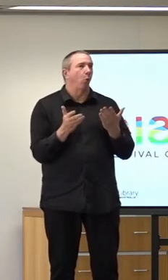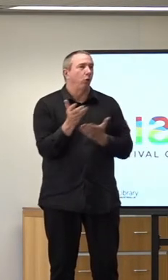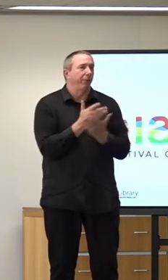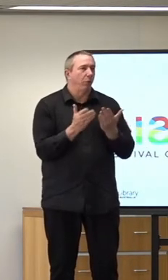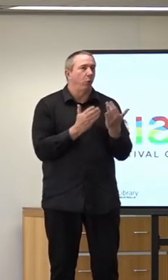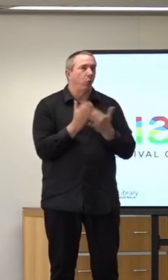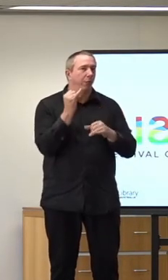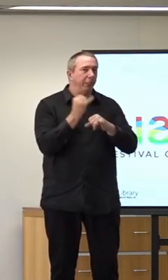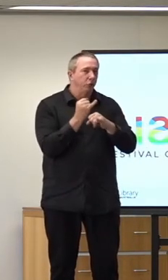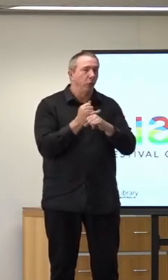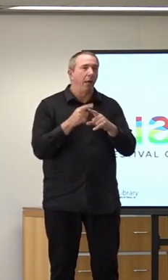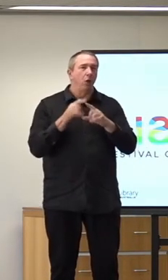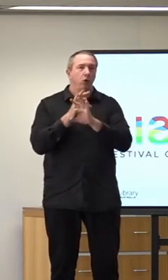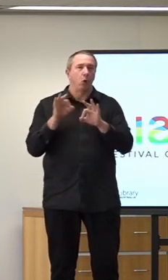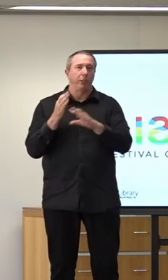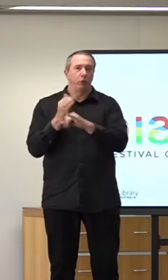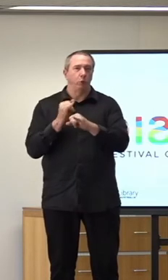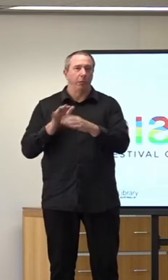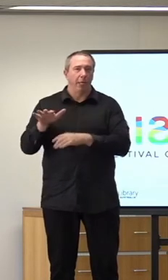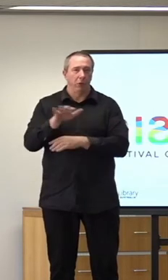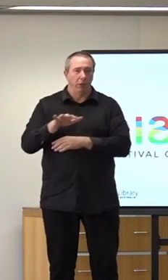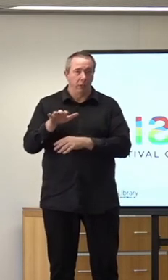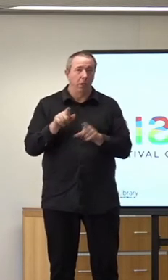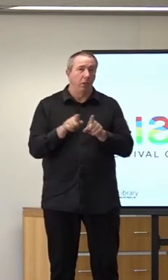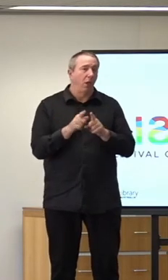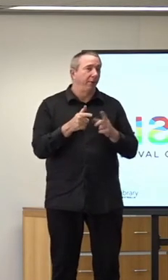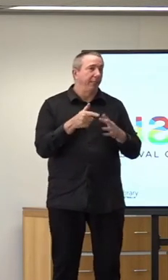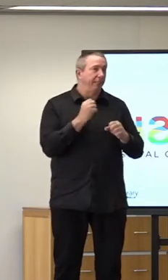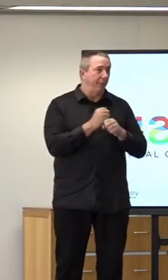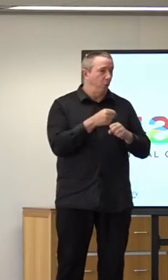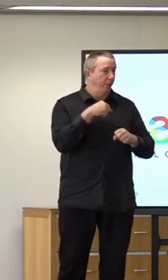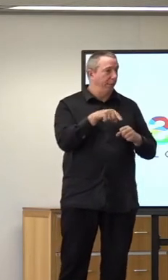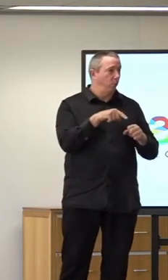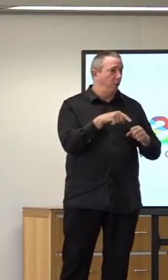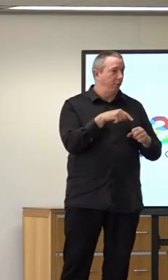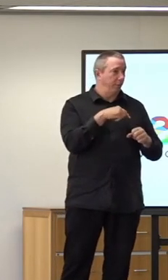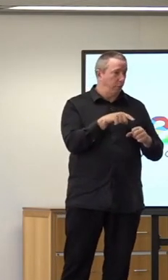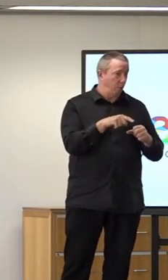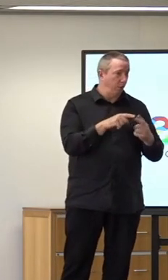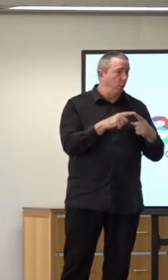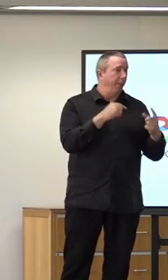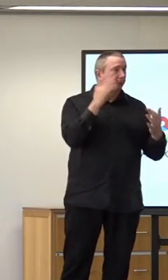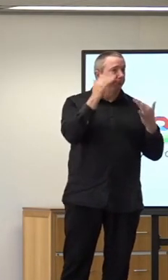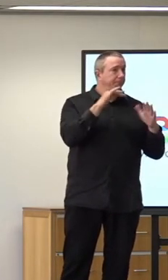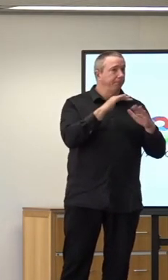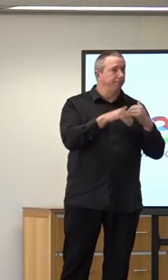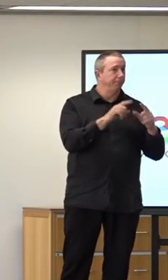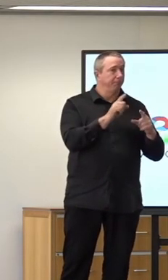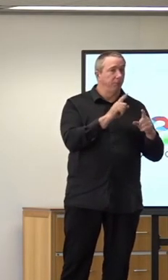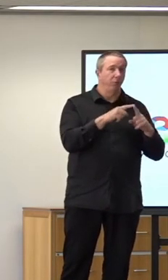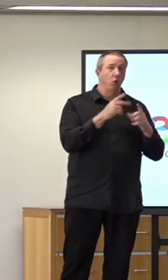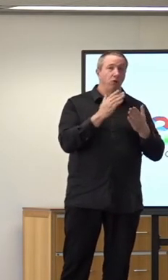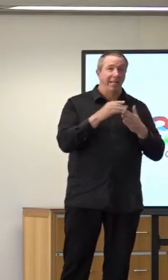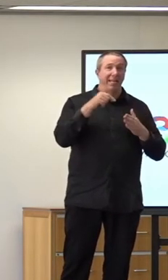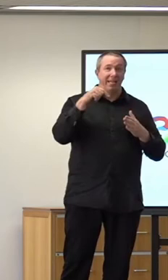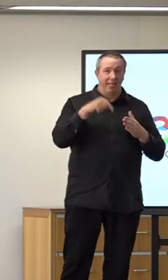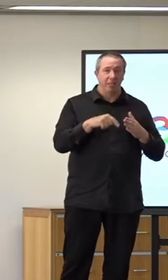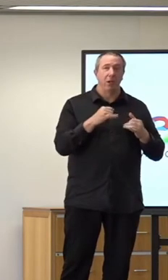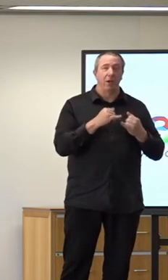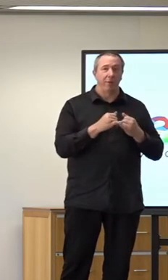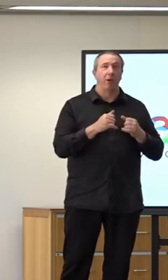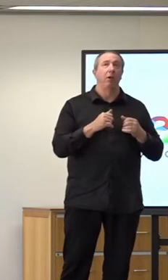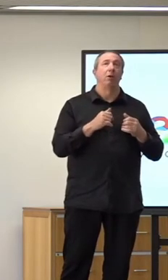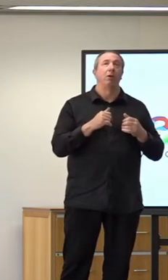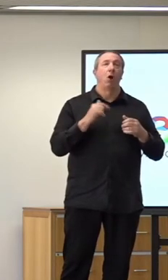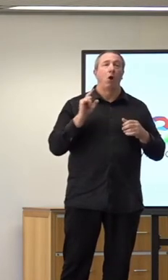institutional and non-institutional space, such as we have practiced this week, that, and we've reflected on the fact that this is a long and difficult